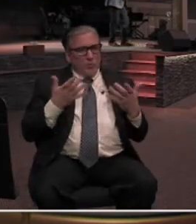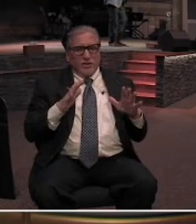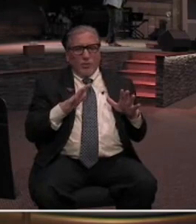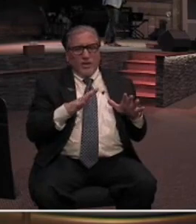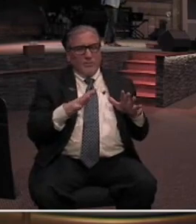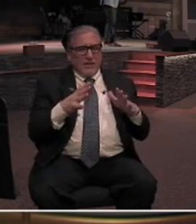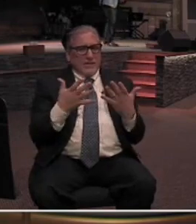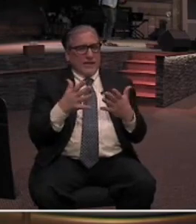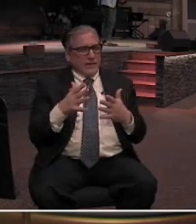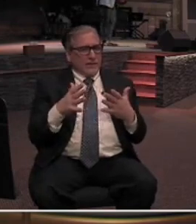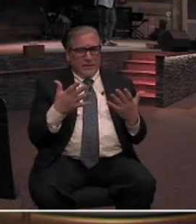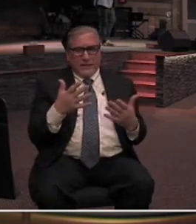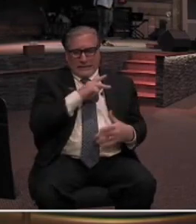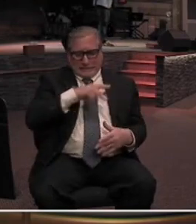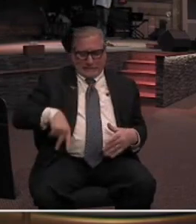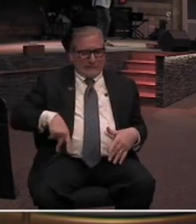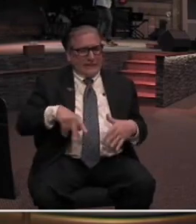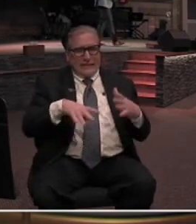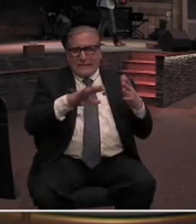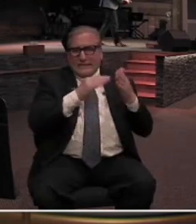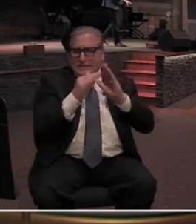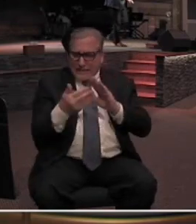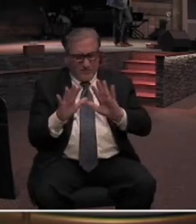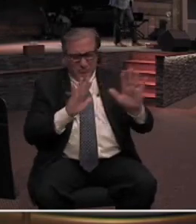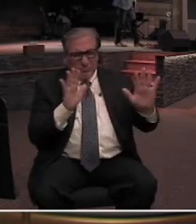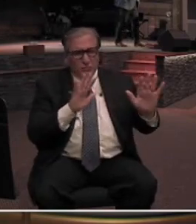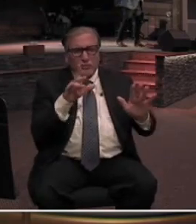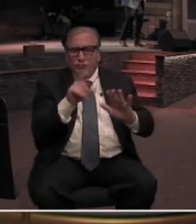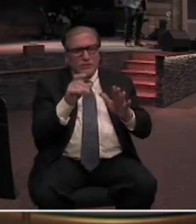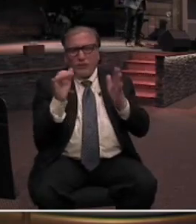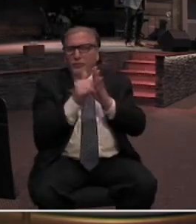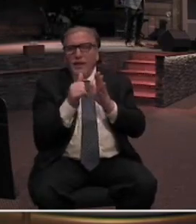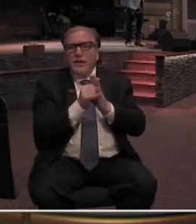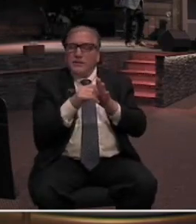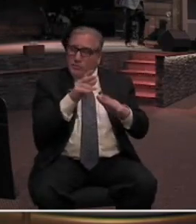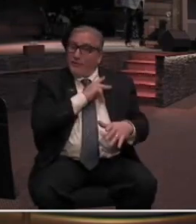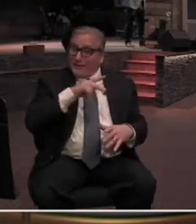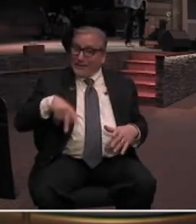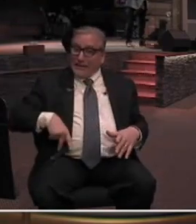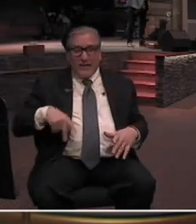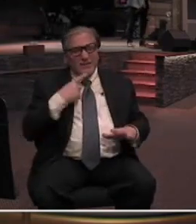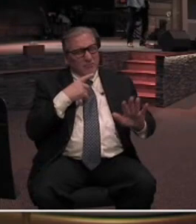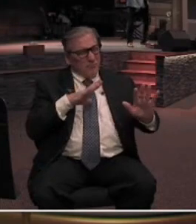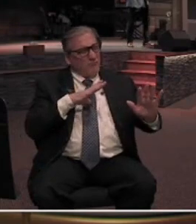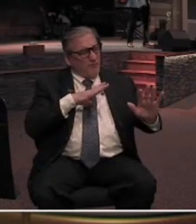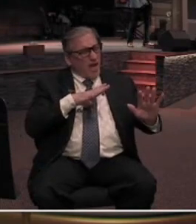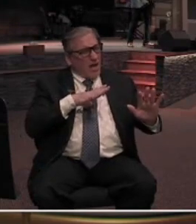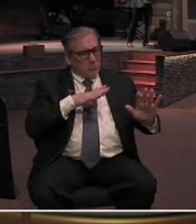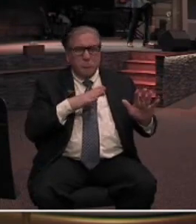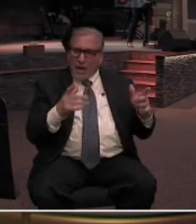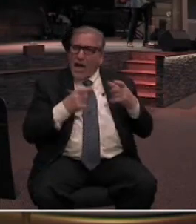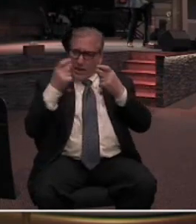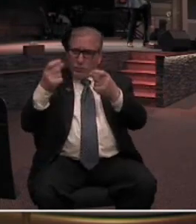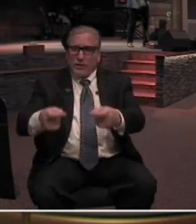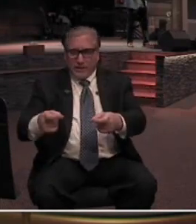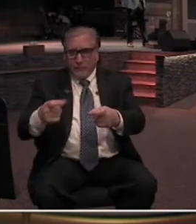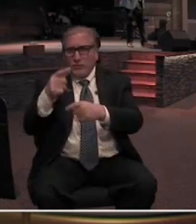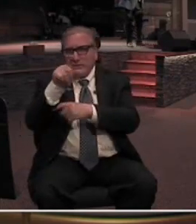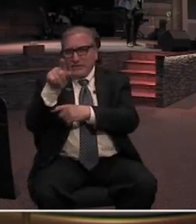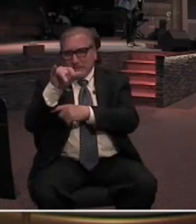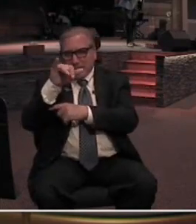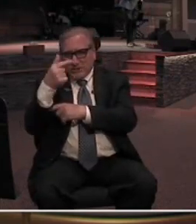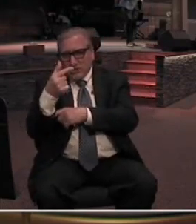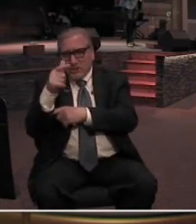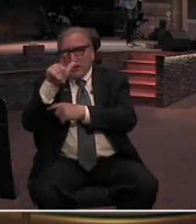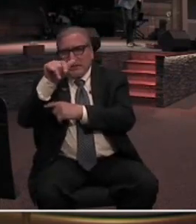city. We don't deserve to be in the capital city with you. So the king, Achish, in enemy territory said, fine, I'm going to give you Ziklag. And so he